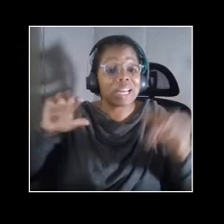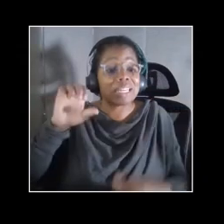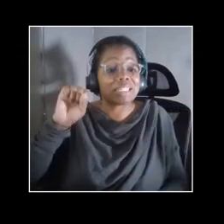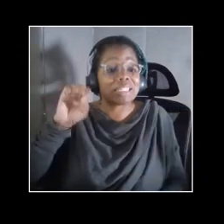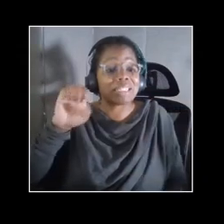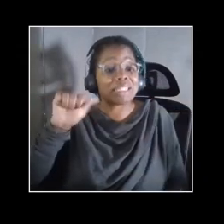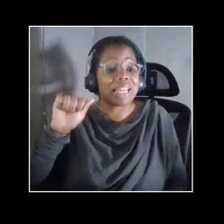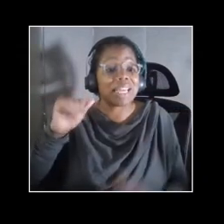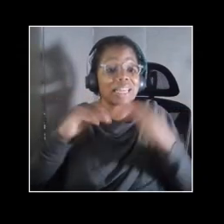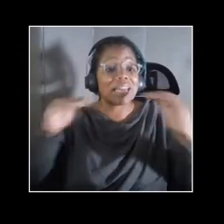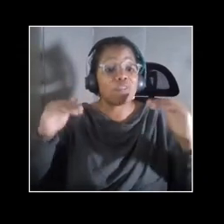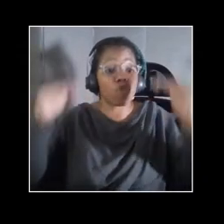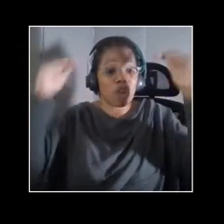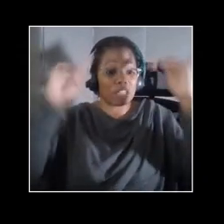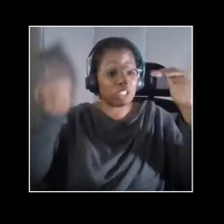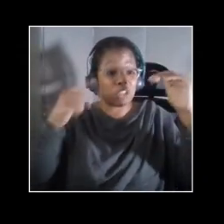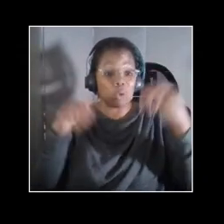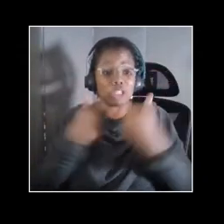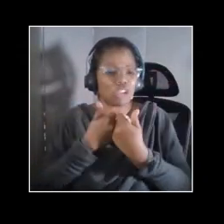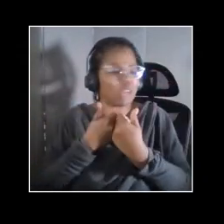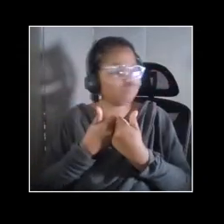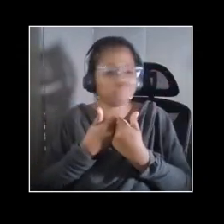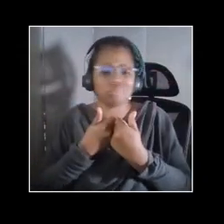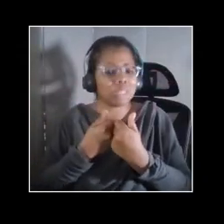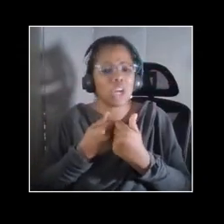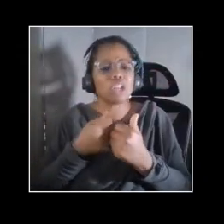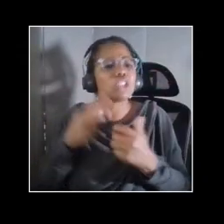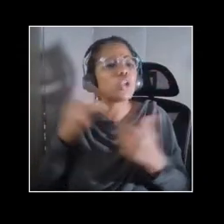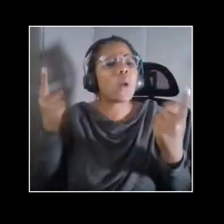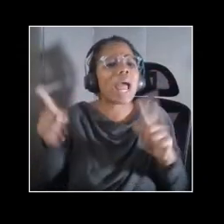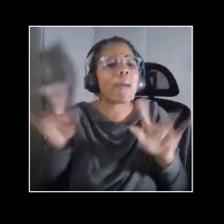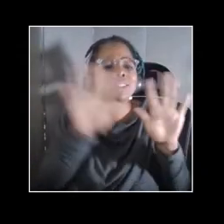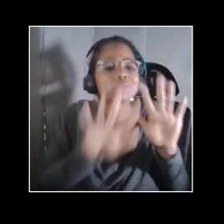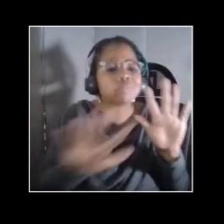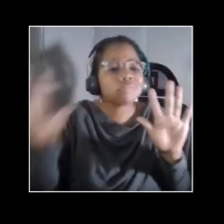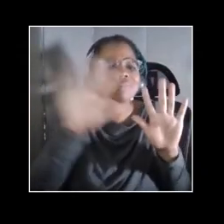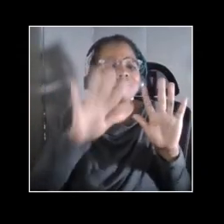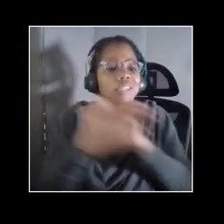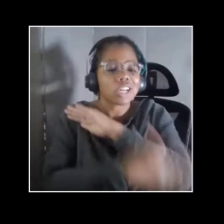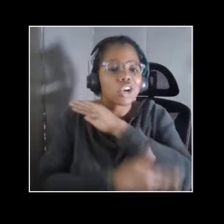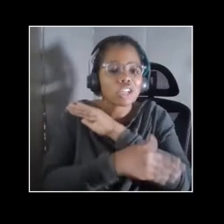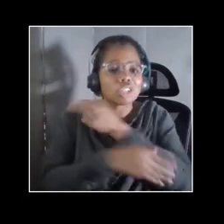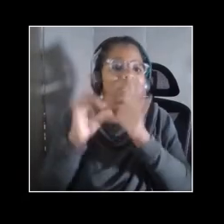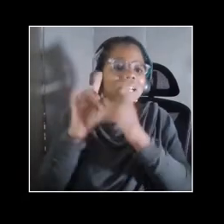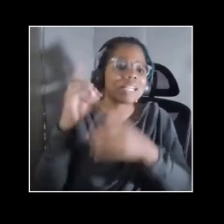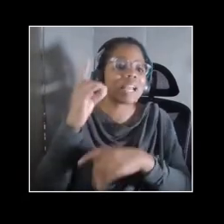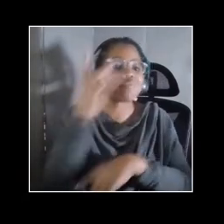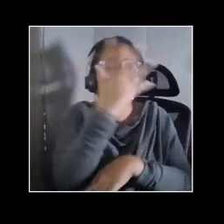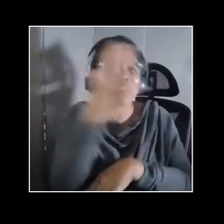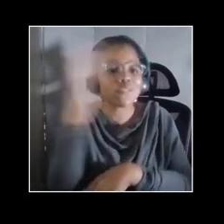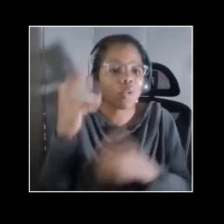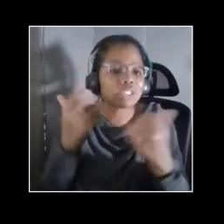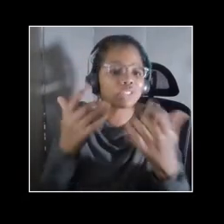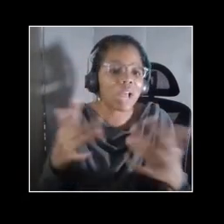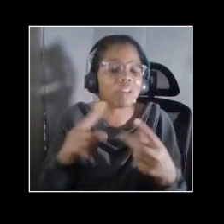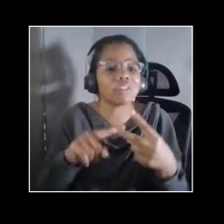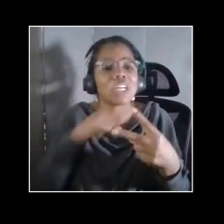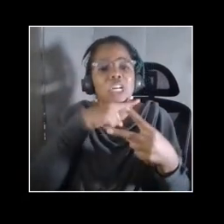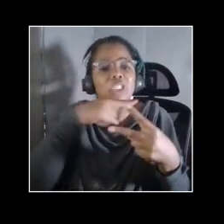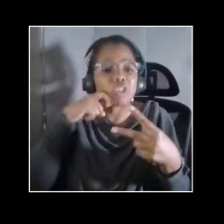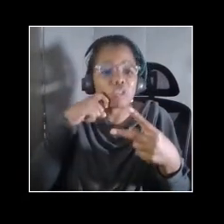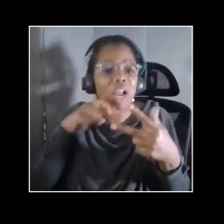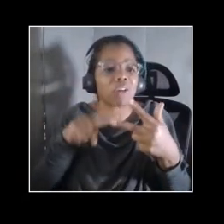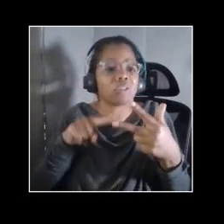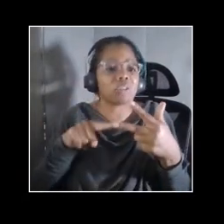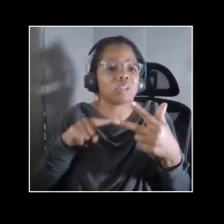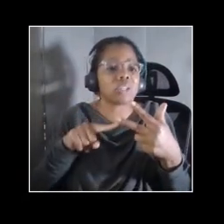Anna. And really, what does that mean for the rest of the country, specifically around forest fires, drought, winter precipitation, and